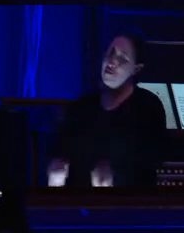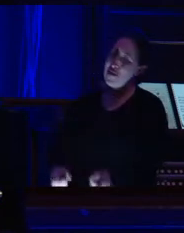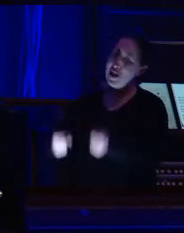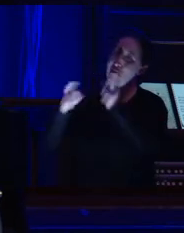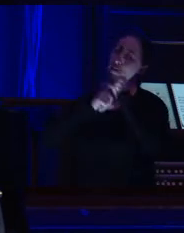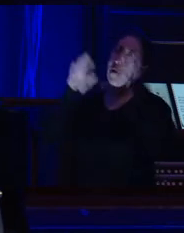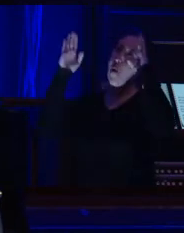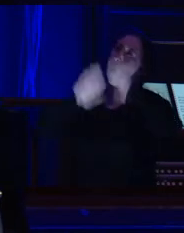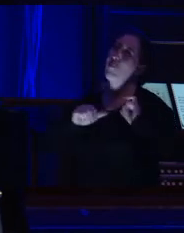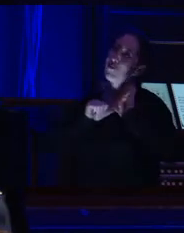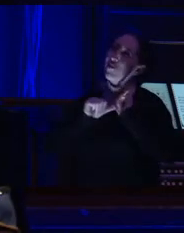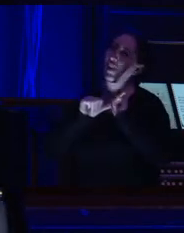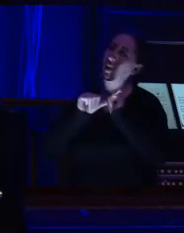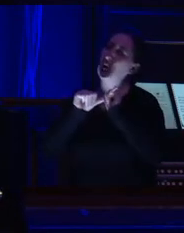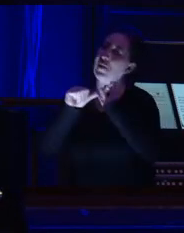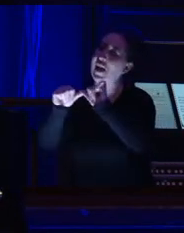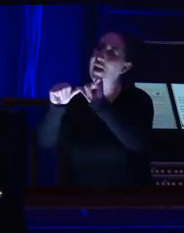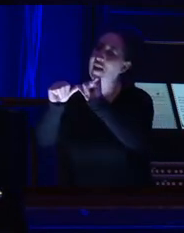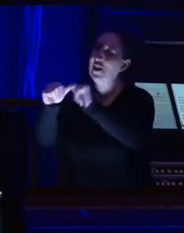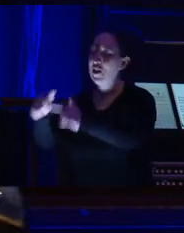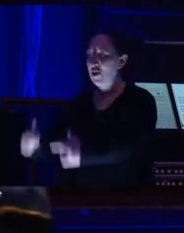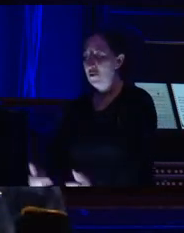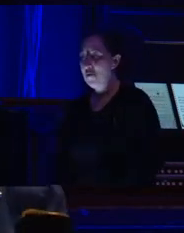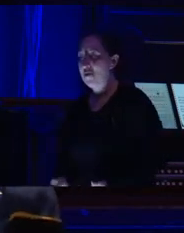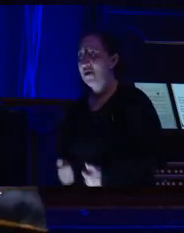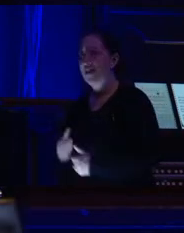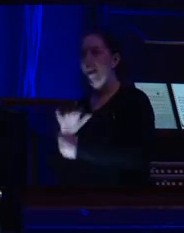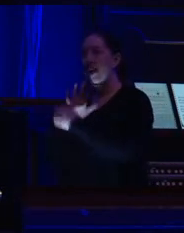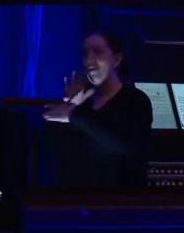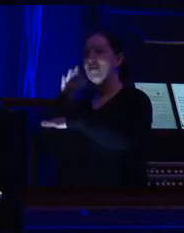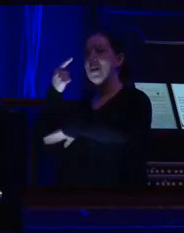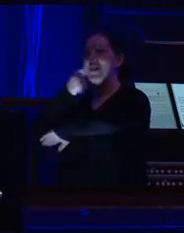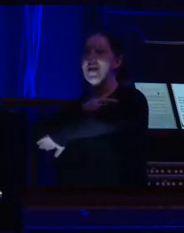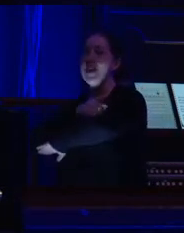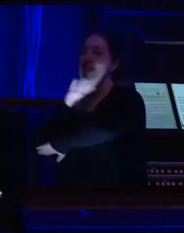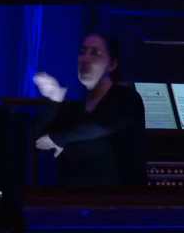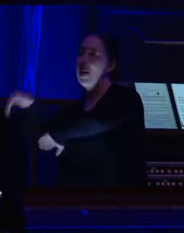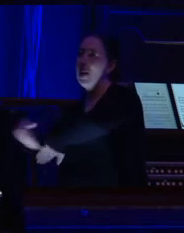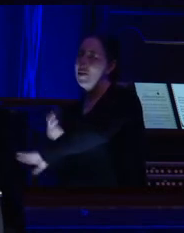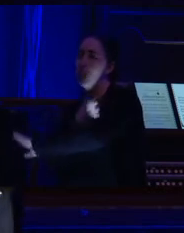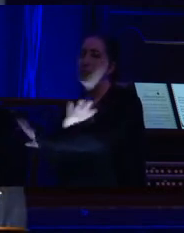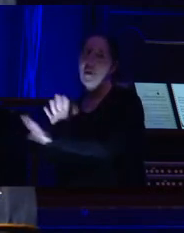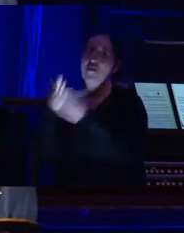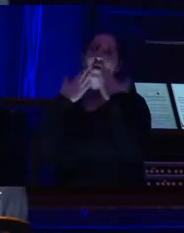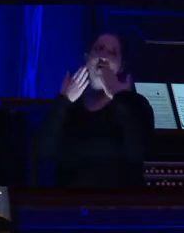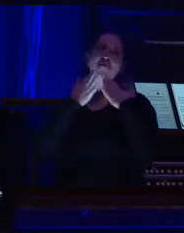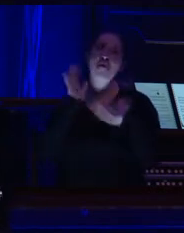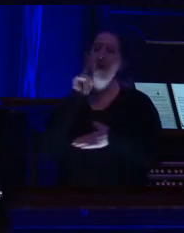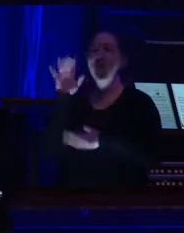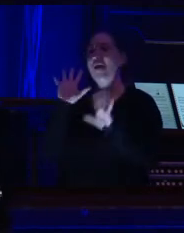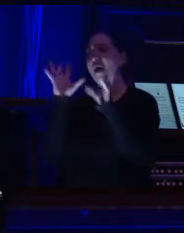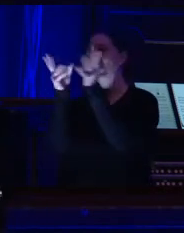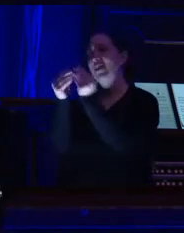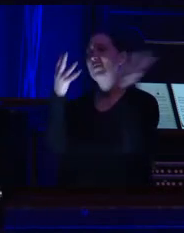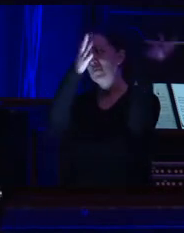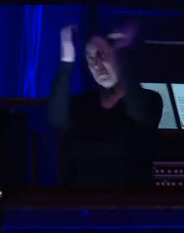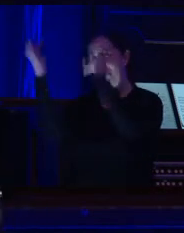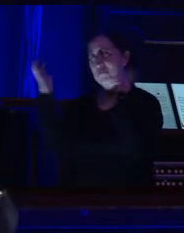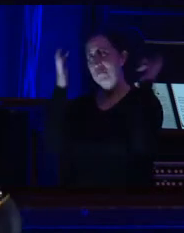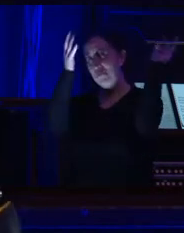carry on. You light up my days and fill my nights with song. Let's hear it from my family.